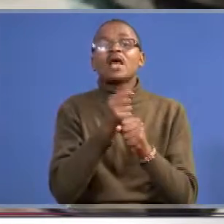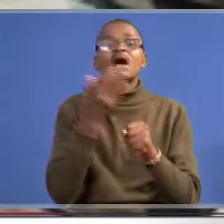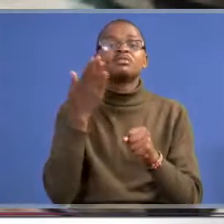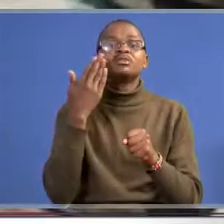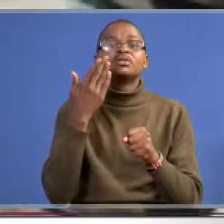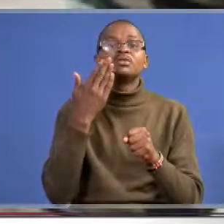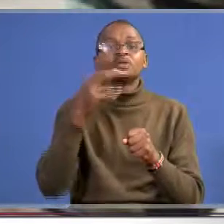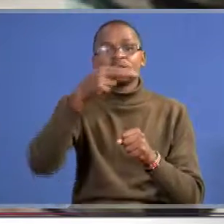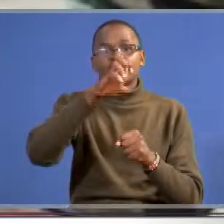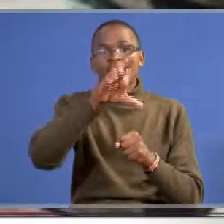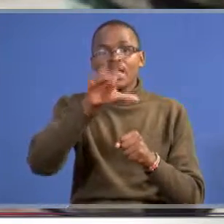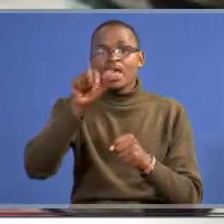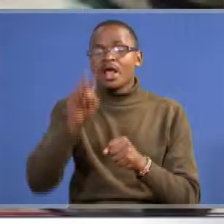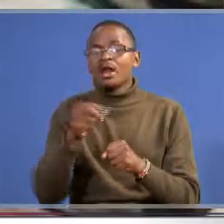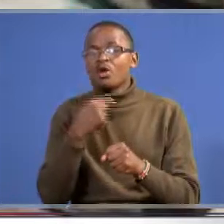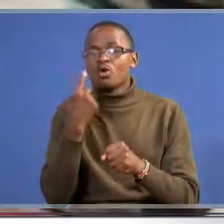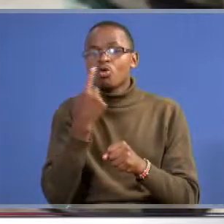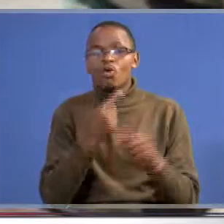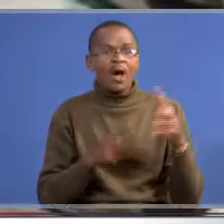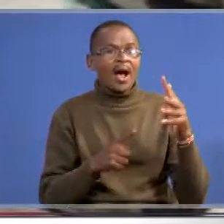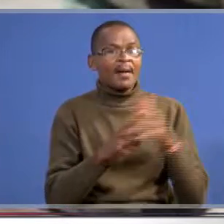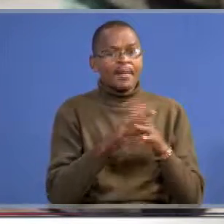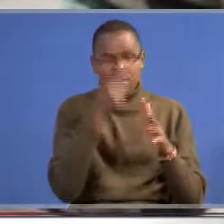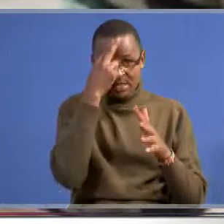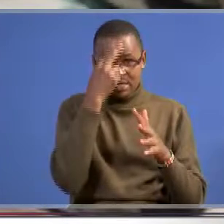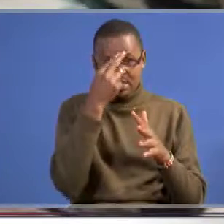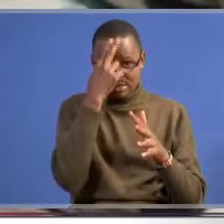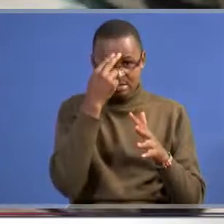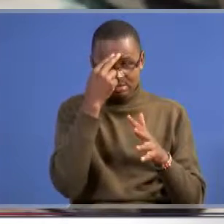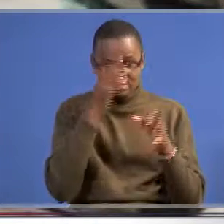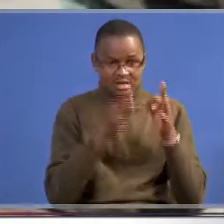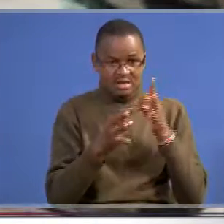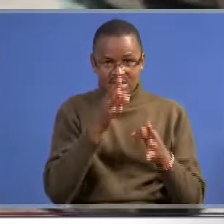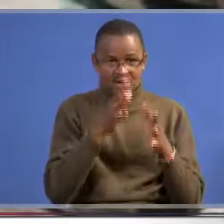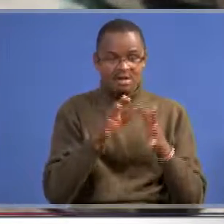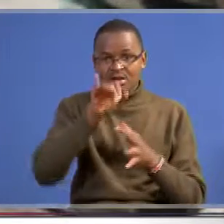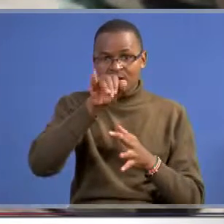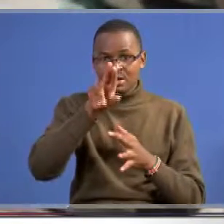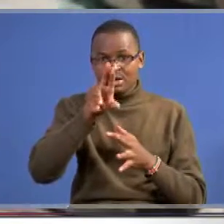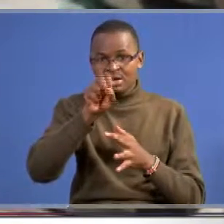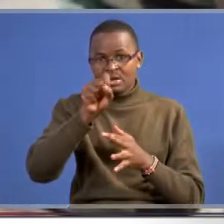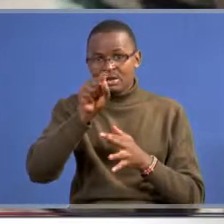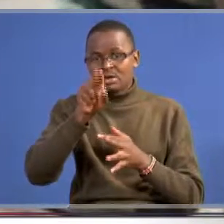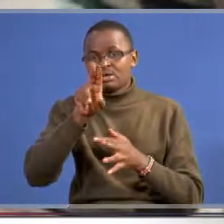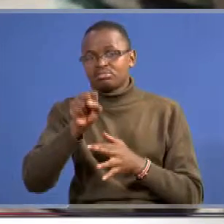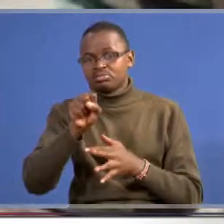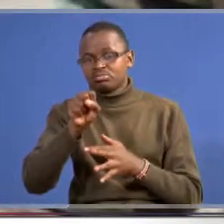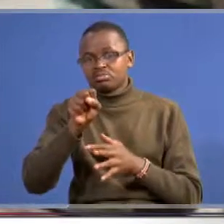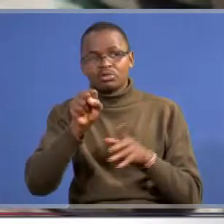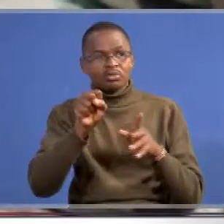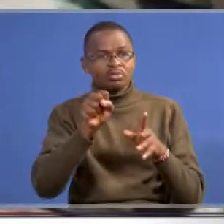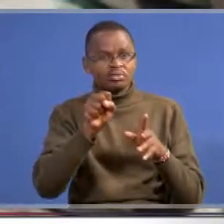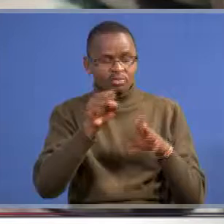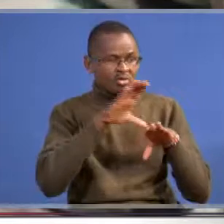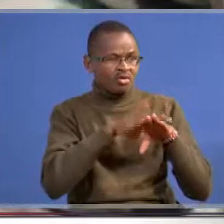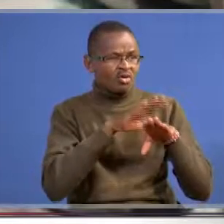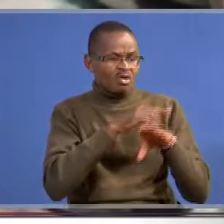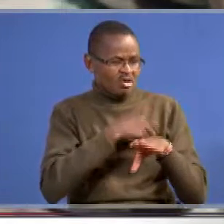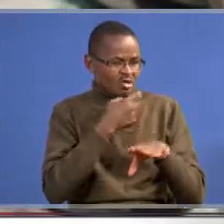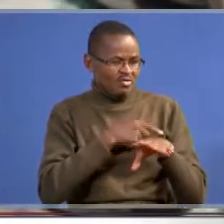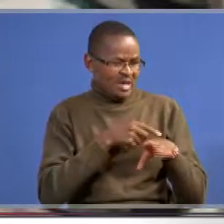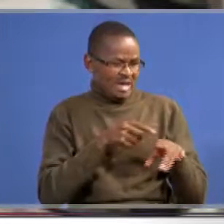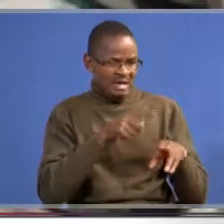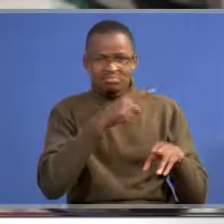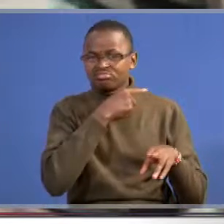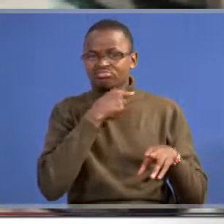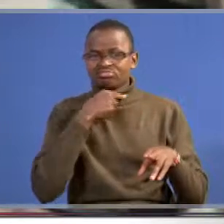Helen Wambui, a trader who appeared before Narok High Court Judge Justice Bunonga, was found guilty of murdering